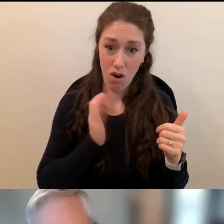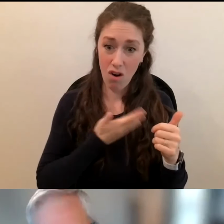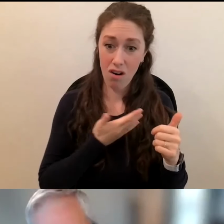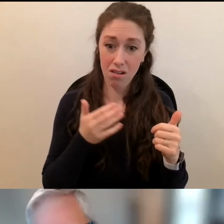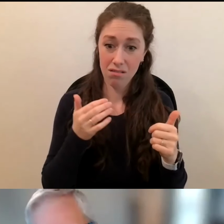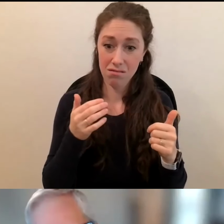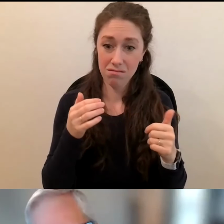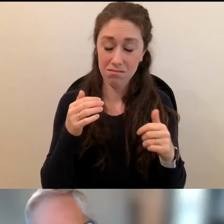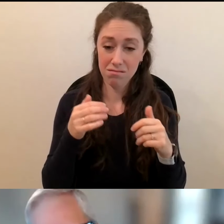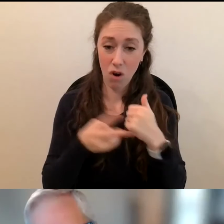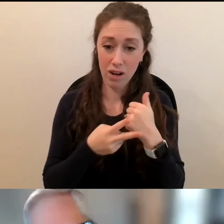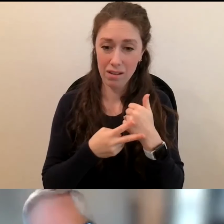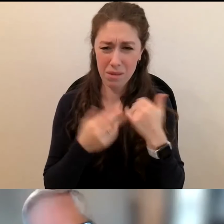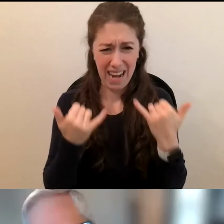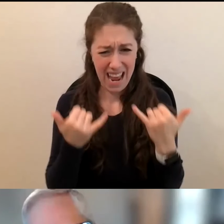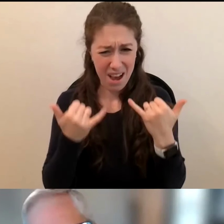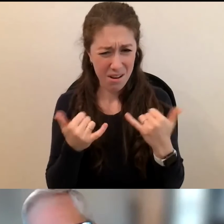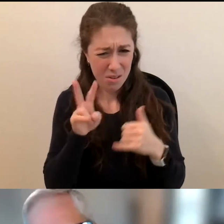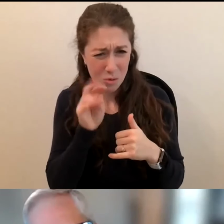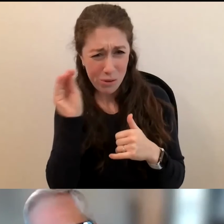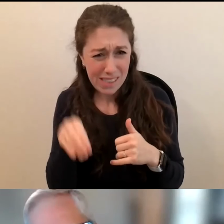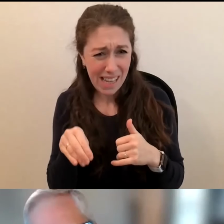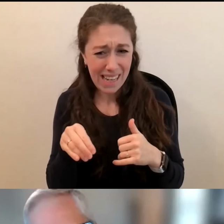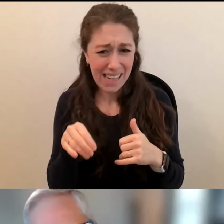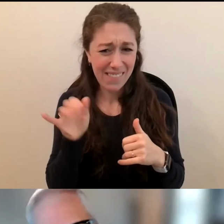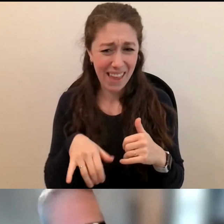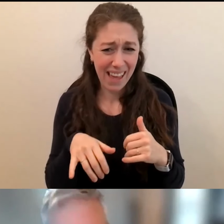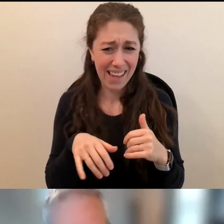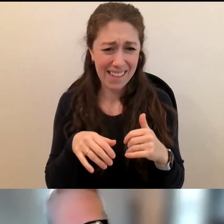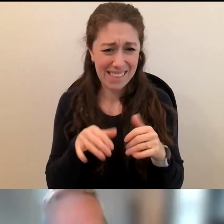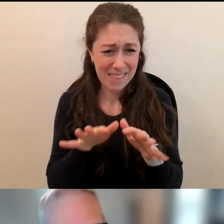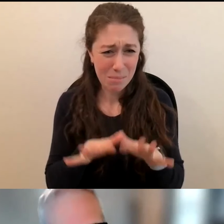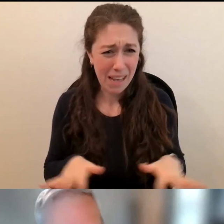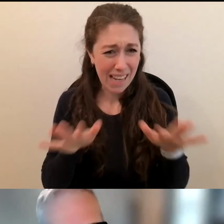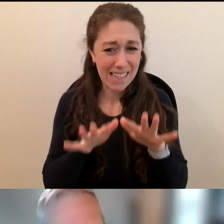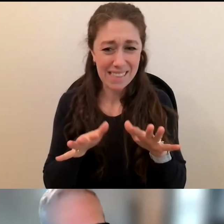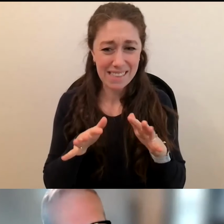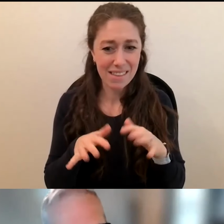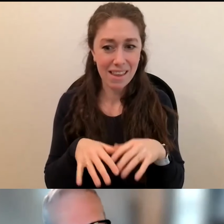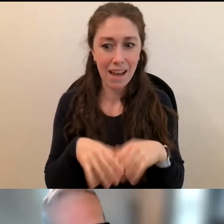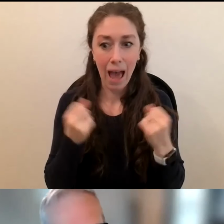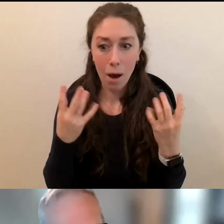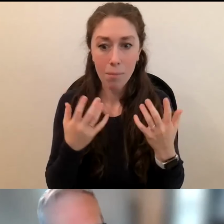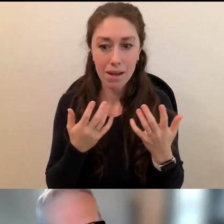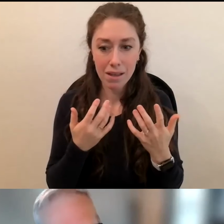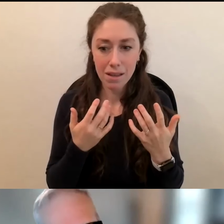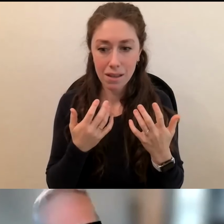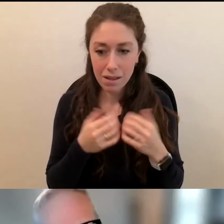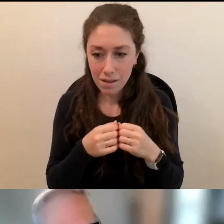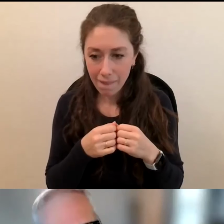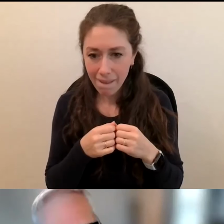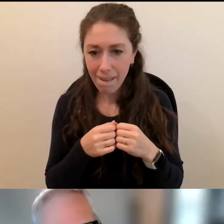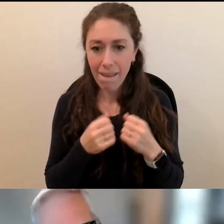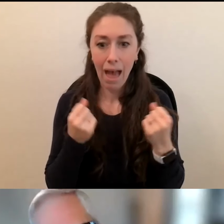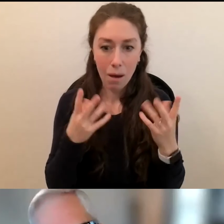At this point, we're about 2% of the disk space of the internet and the number of items at the Internet Archive. And